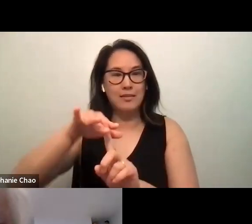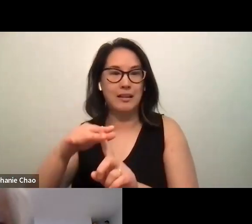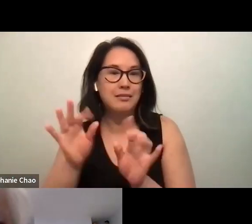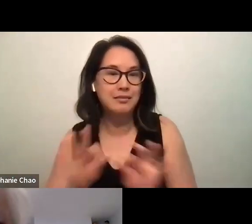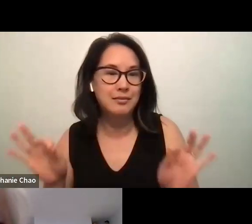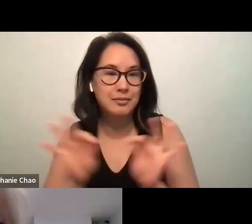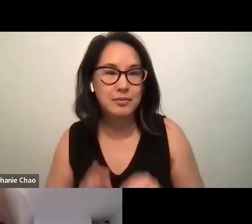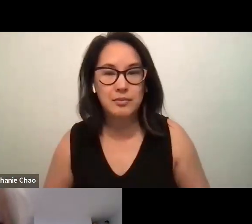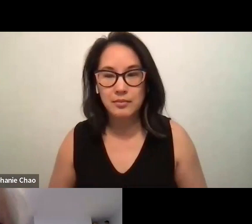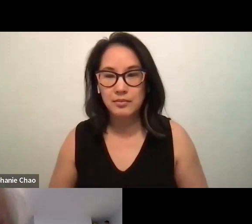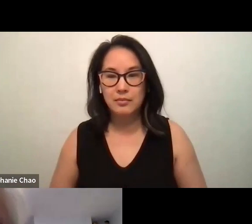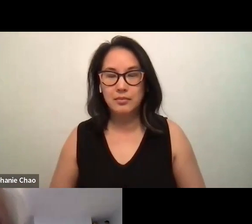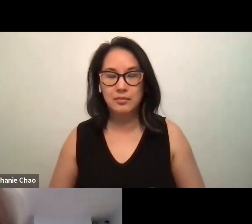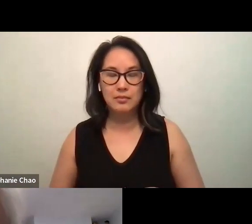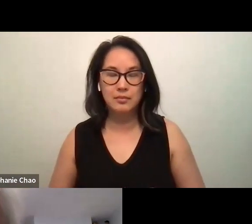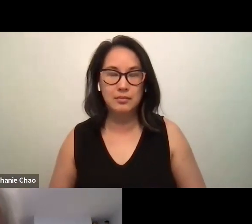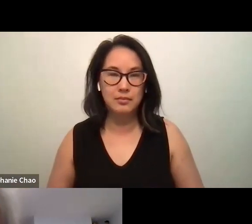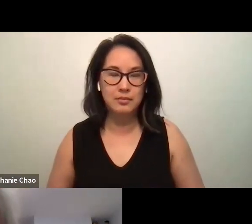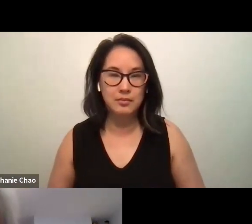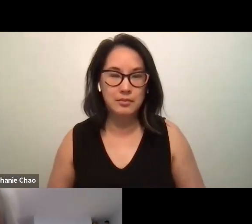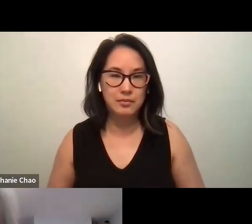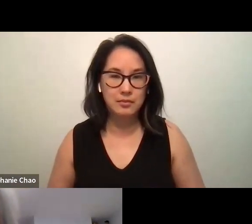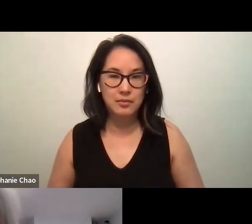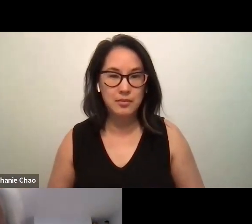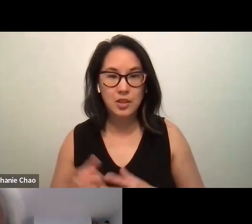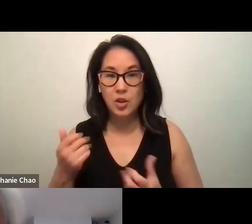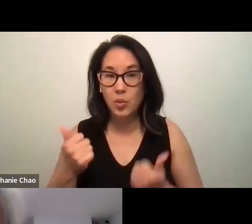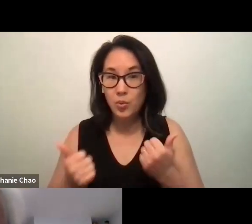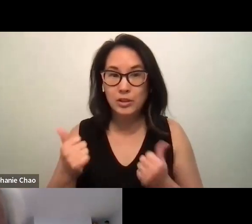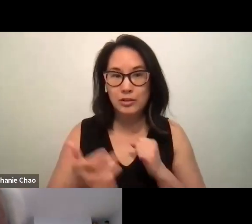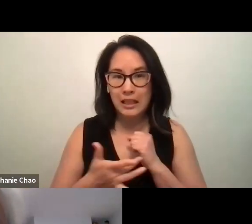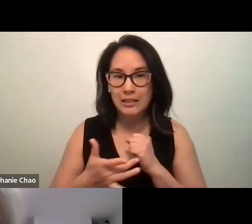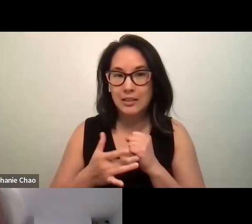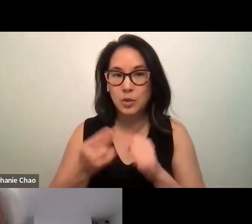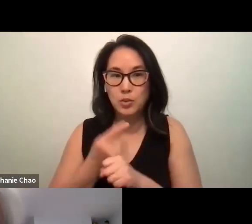matters in what techniques might be used.